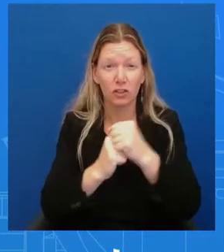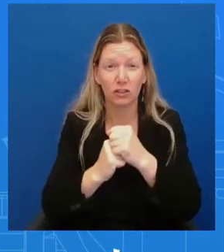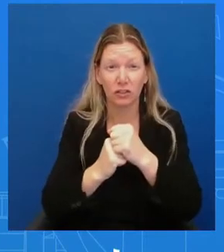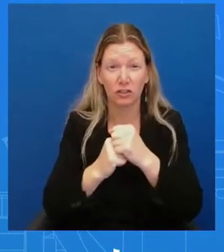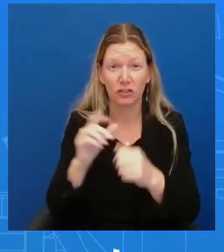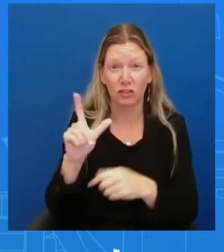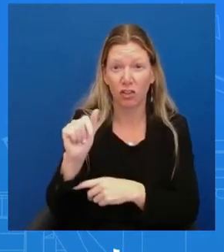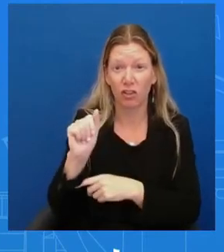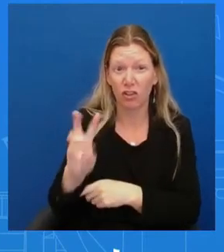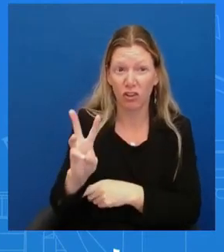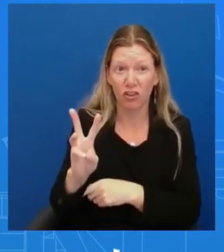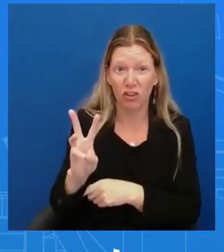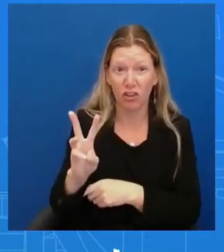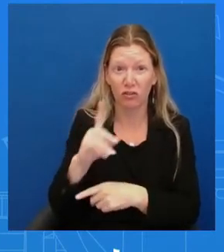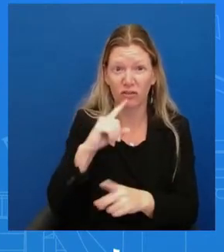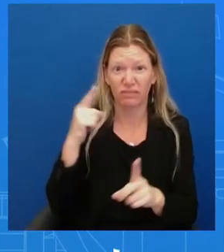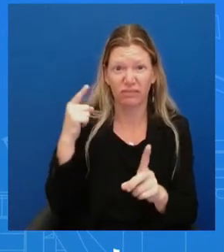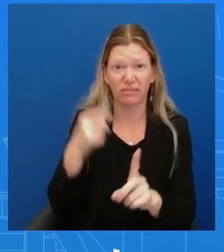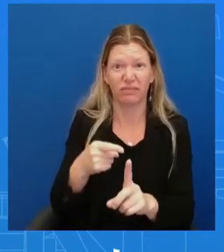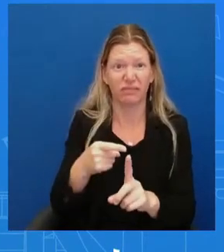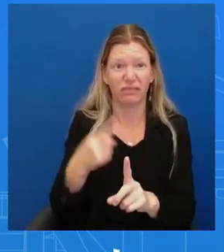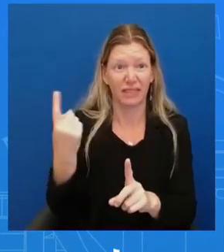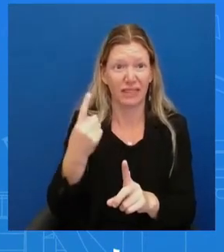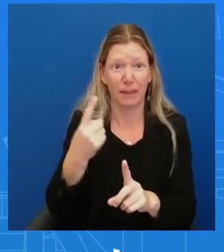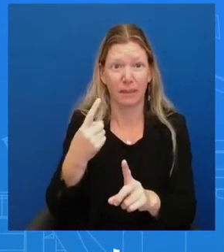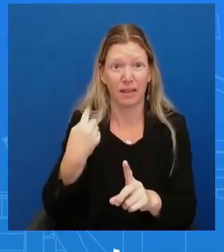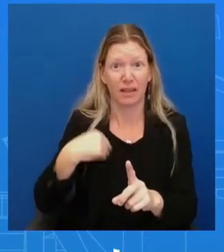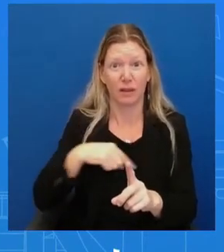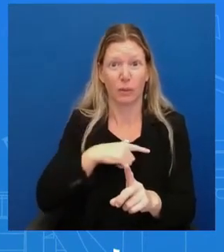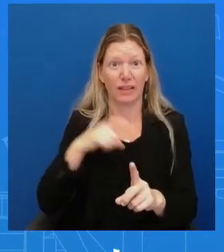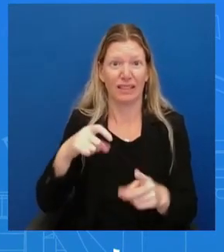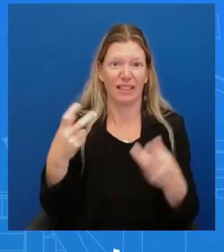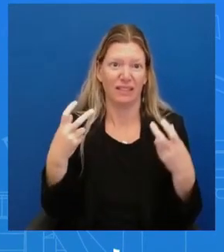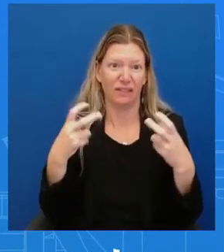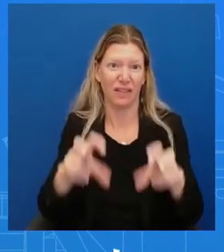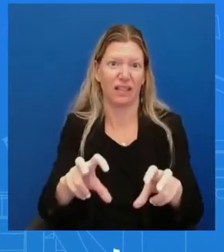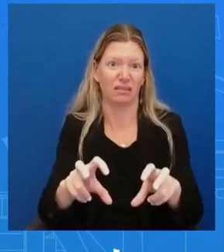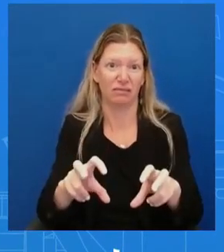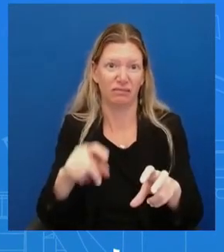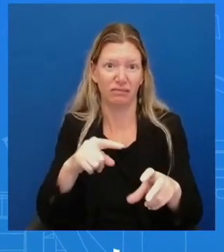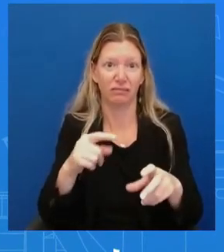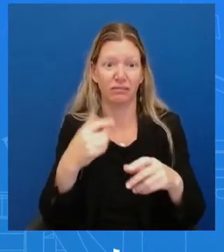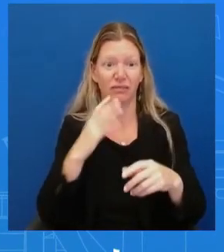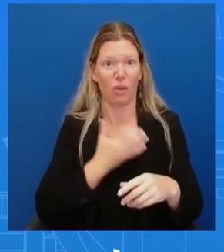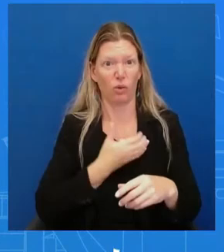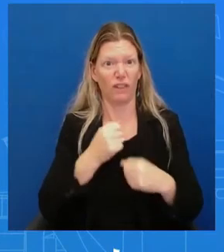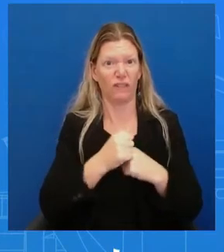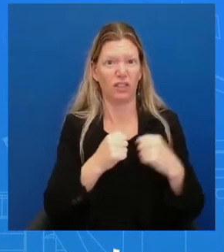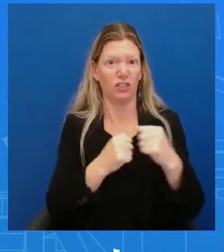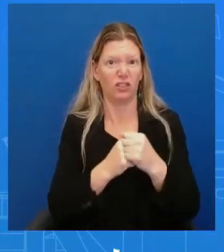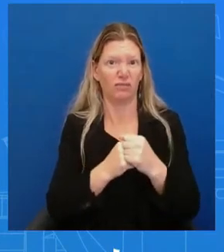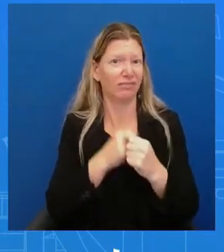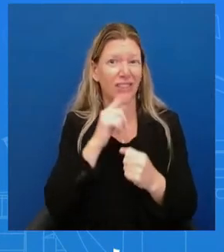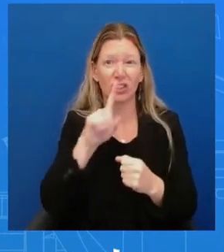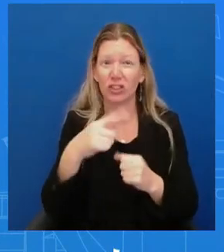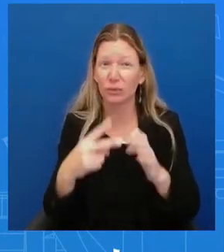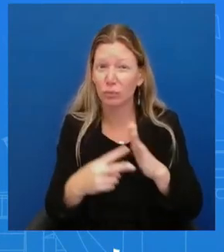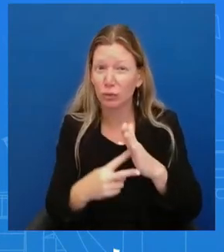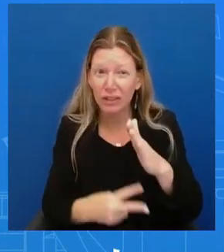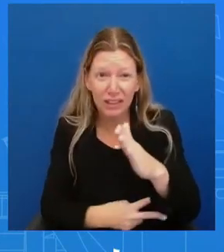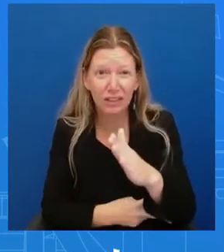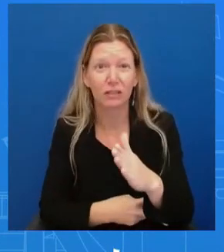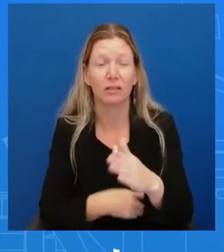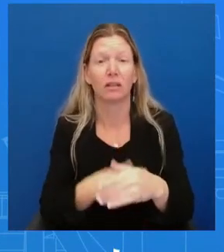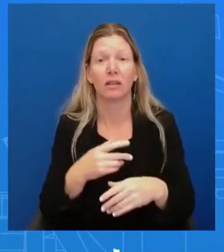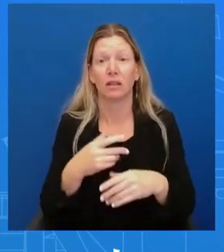is an investment in our infrastructure, not just bridges. We're talking about tunnels, we're talking about roads, right? We're talking about broadband, right?